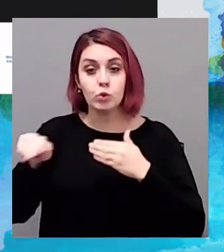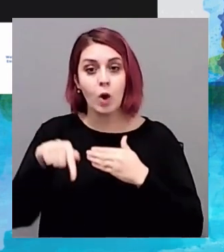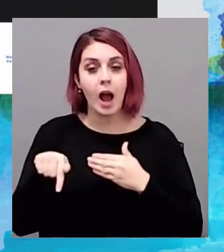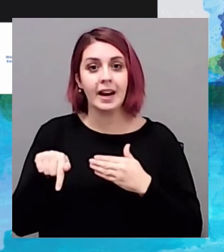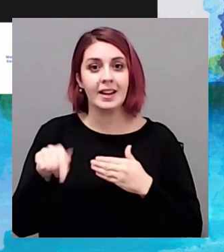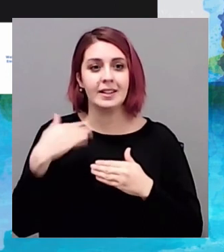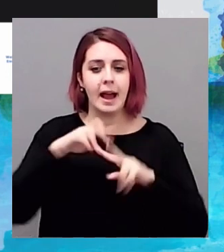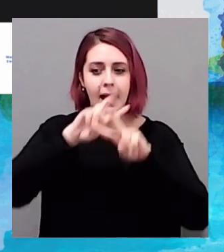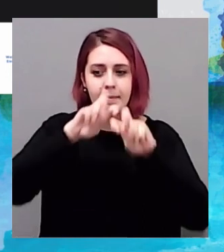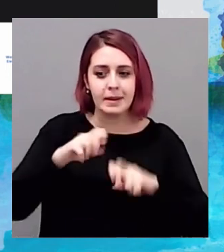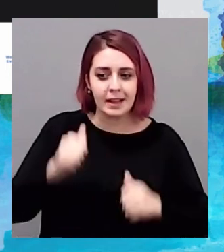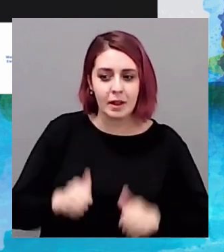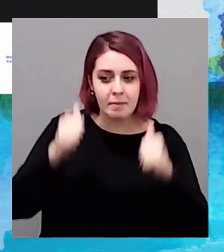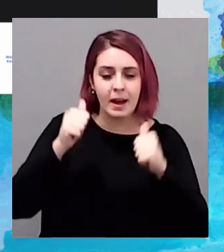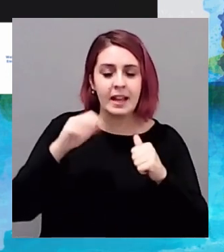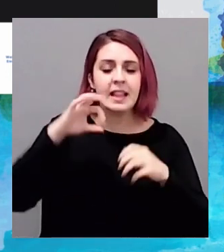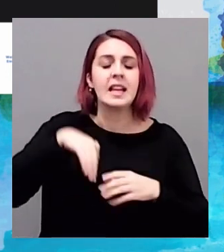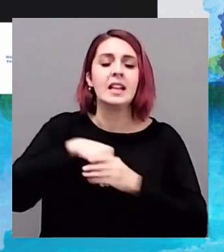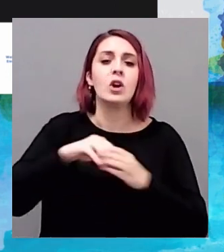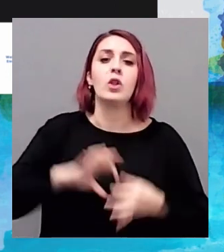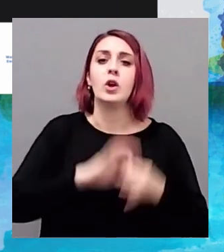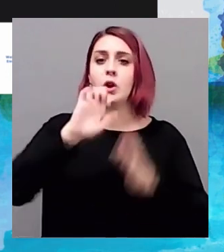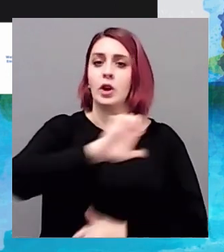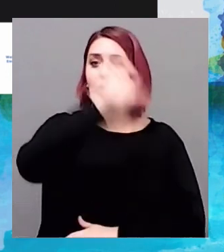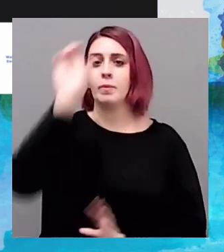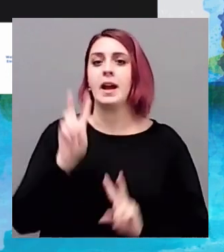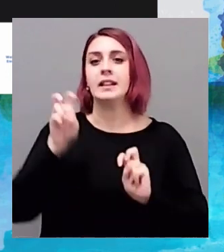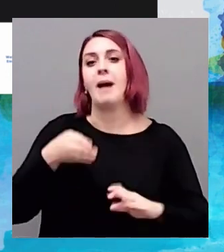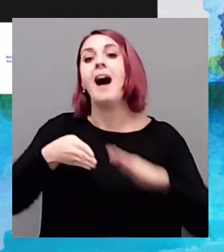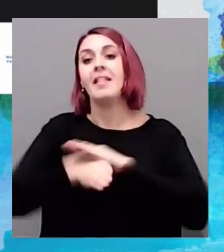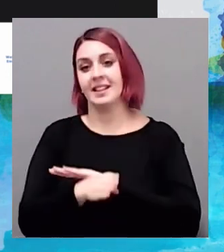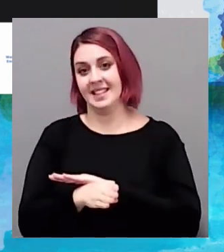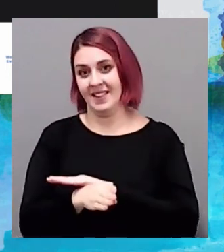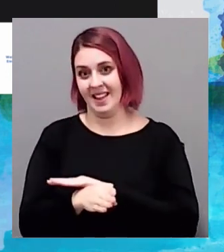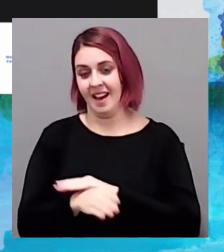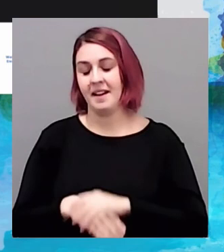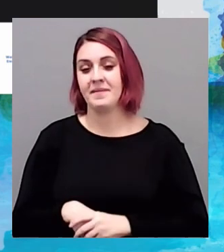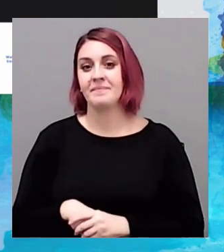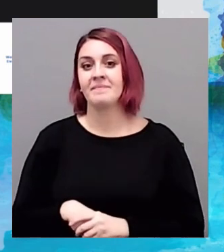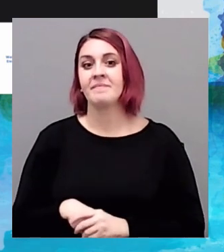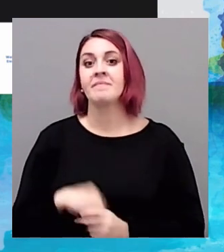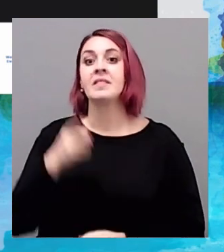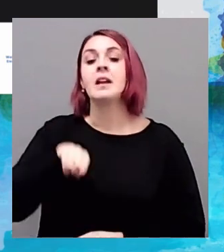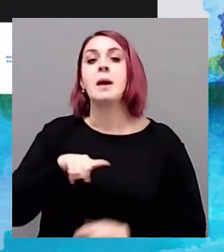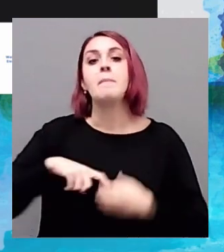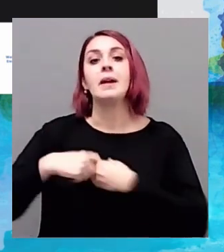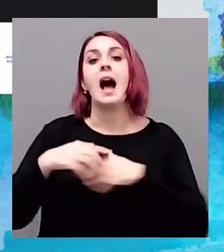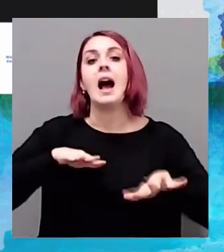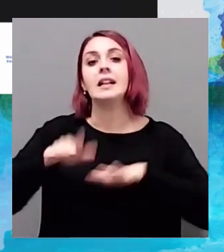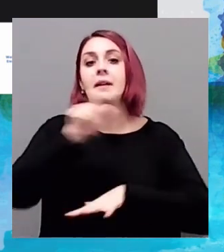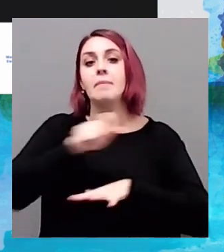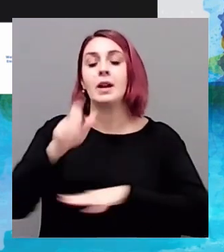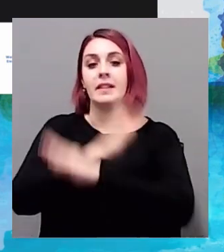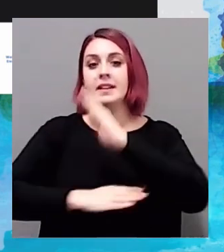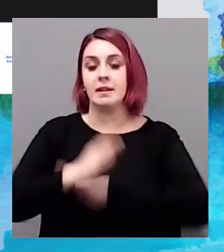There's increasingly more research in the European Union on these topics, and active